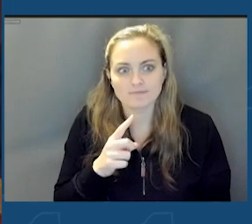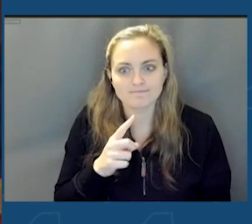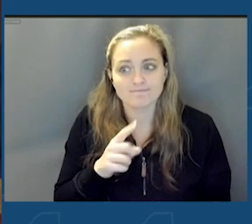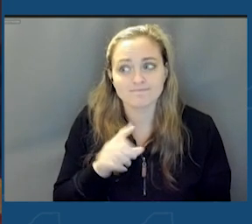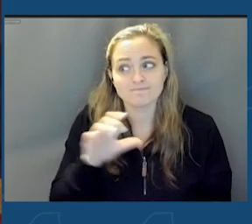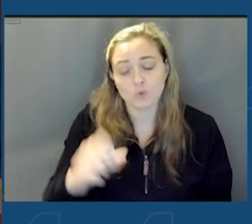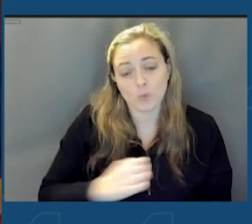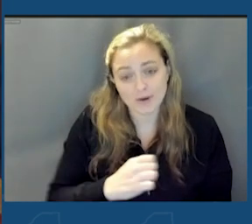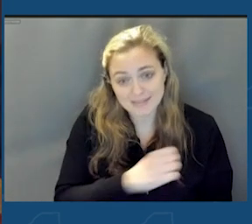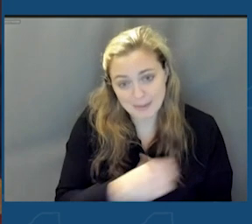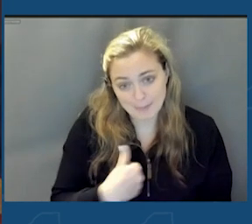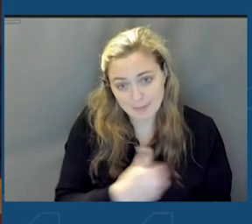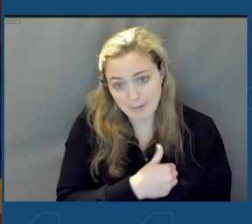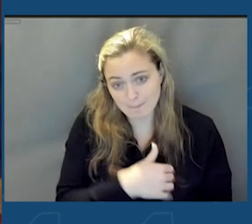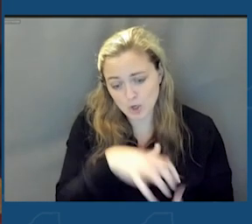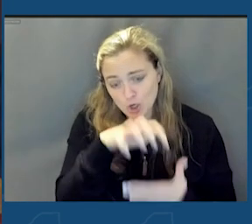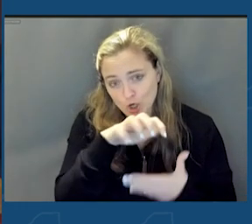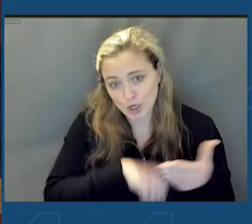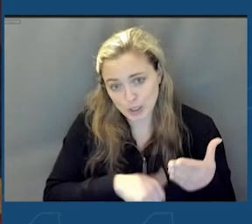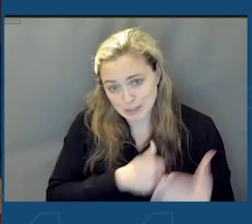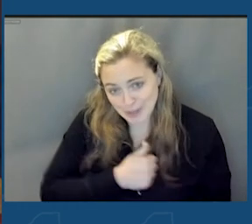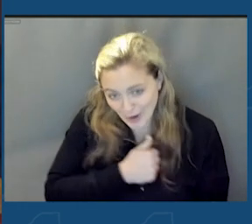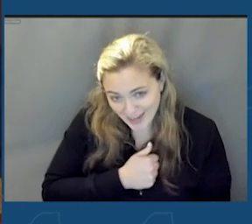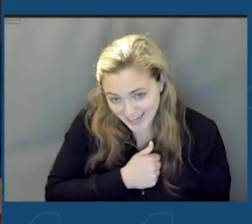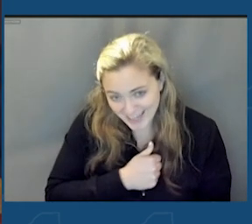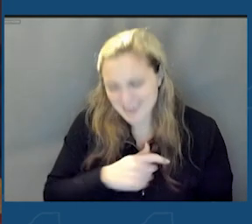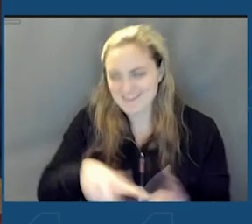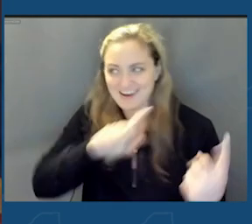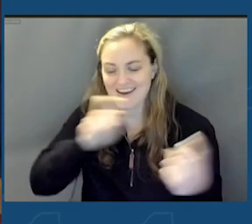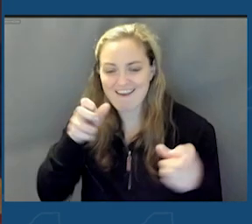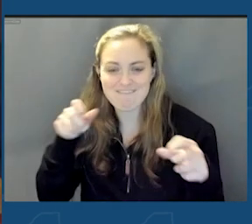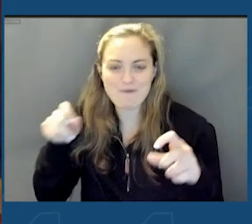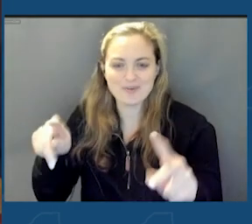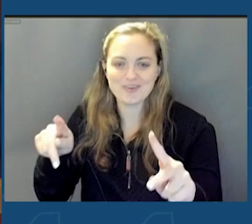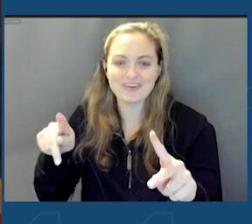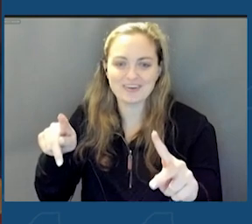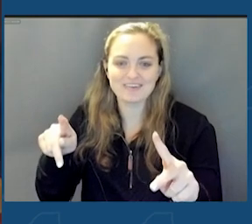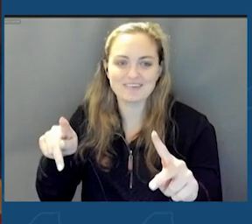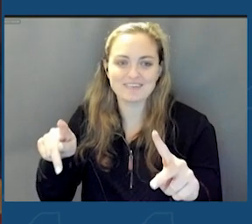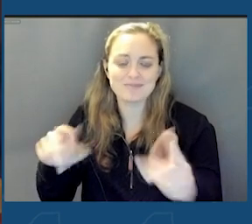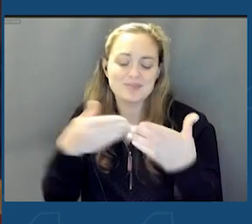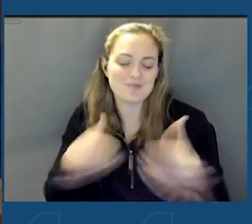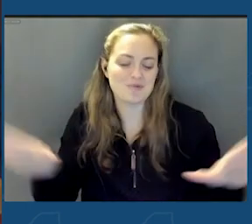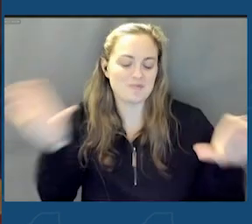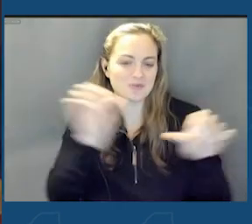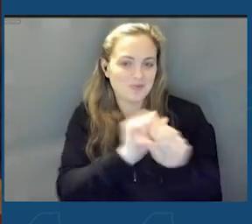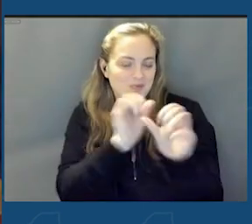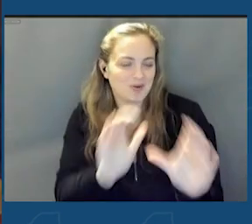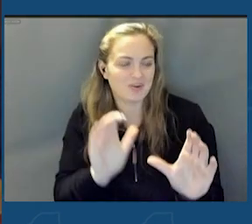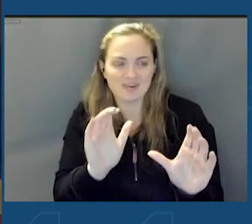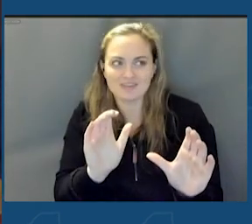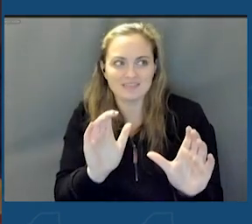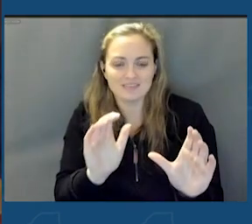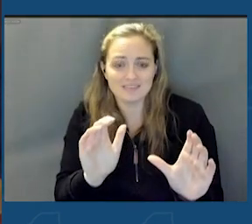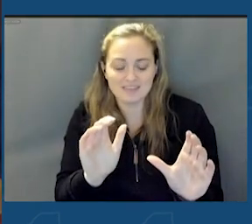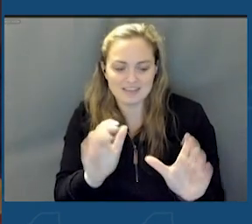away, but I gave him the opportunity to be the public servant he has in his DNA.